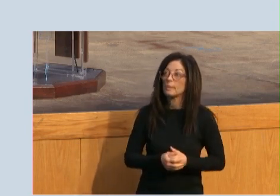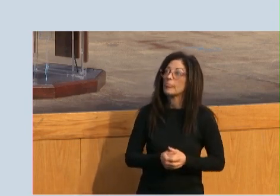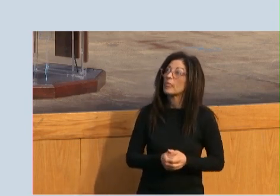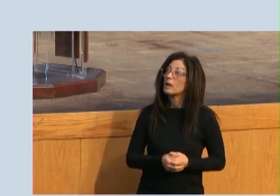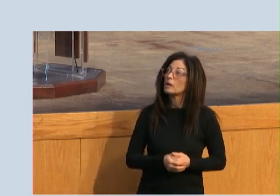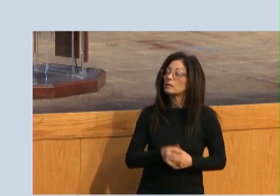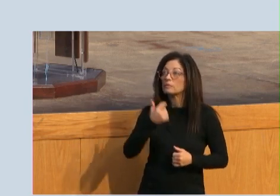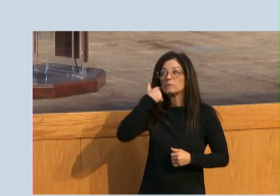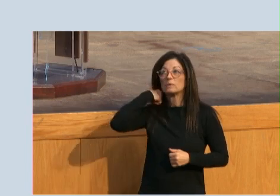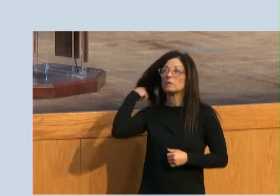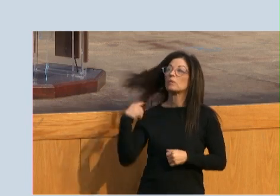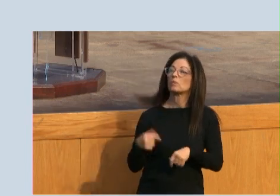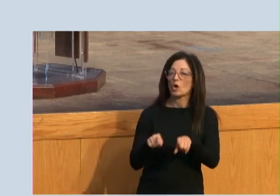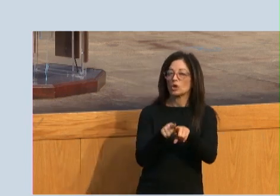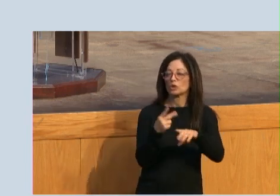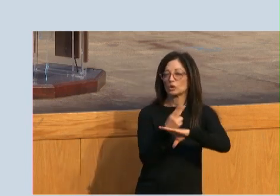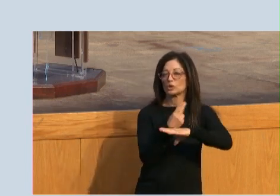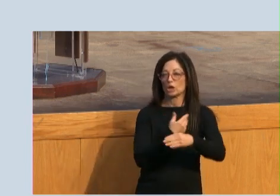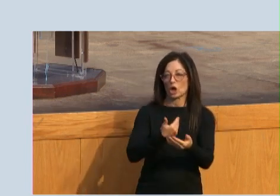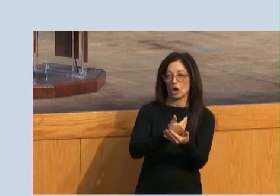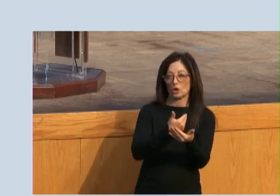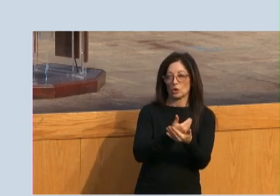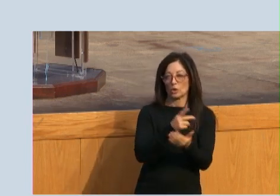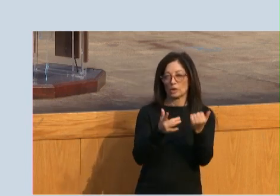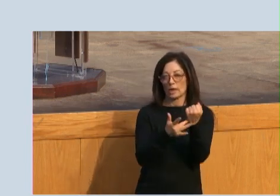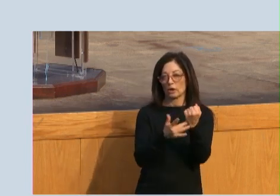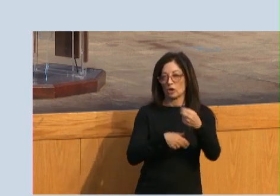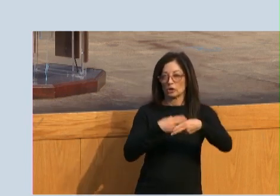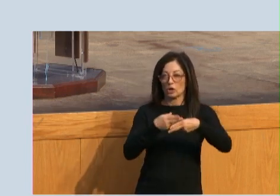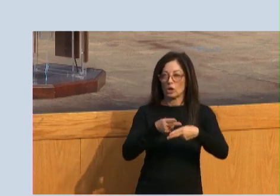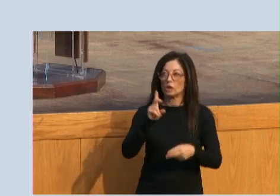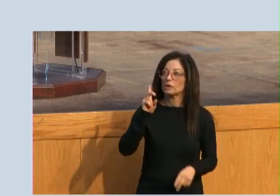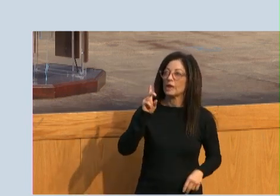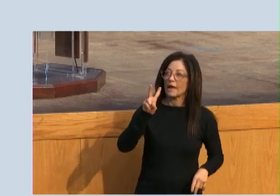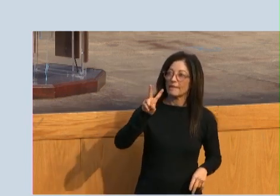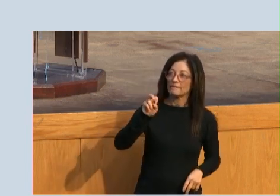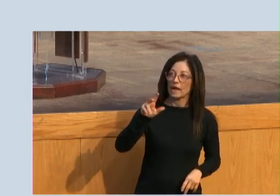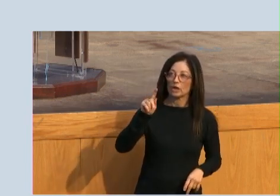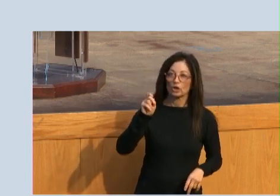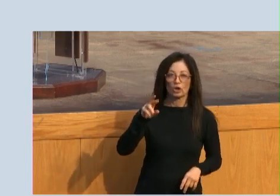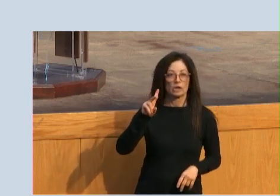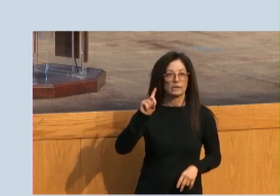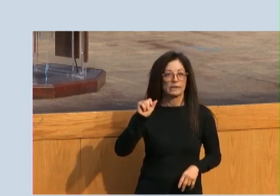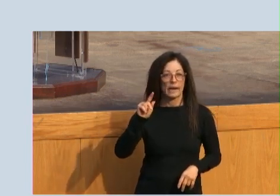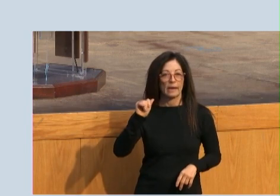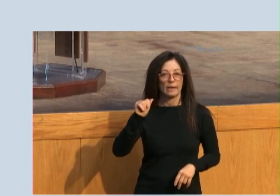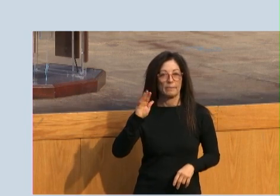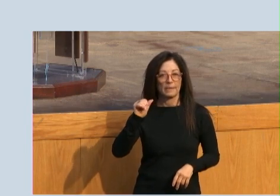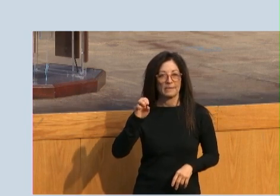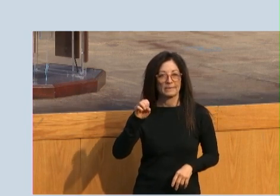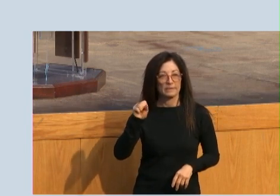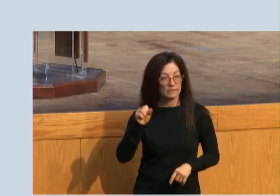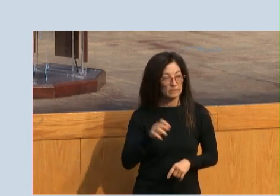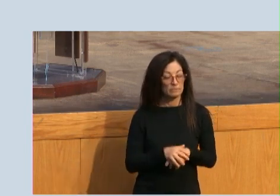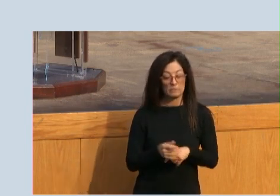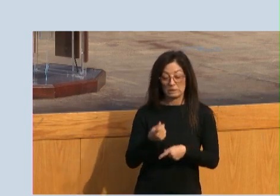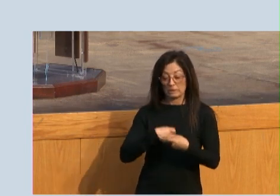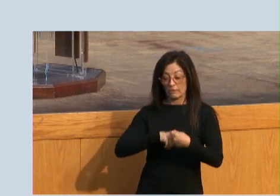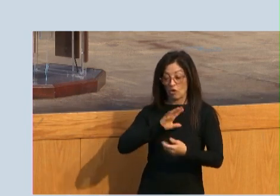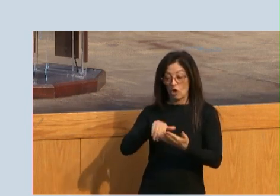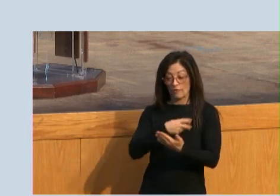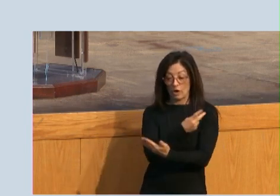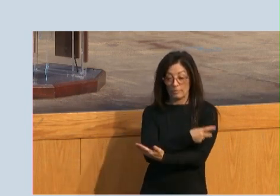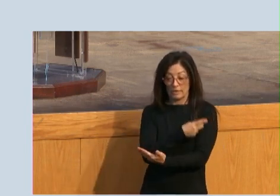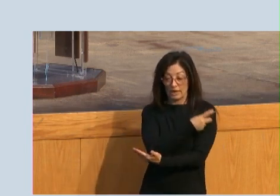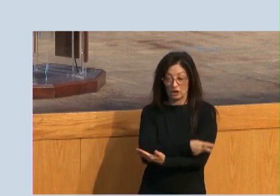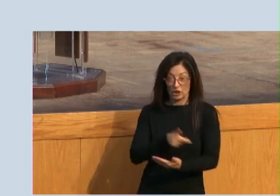We're also using a new technology called vector databases. So rather than considering all of our patient databases as